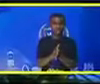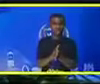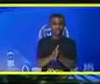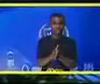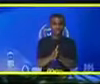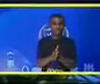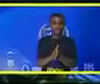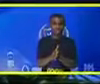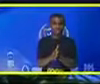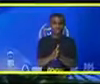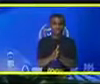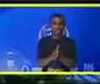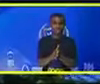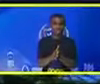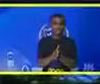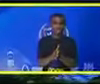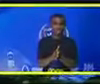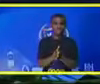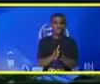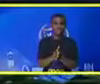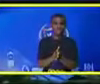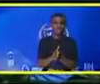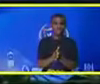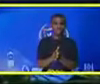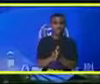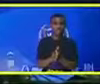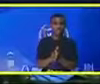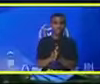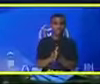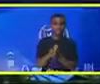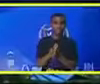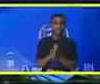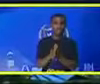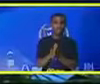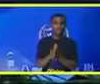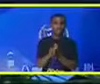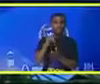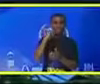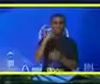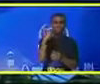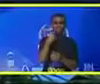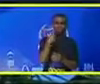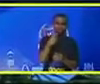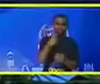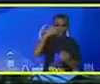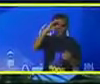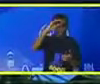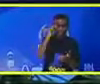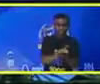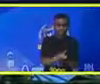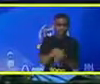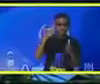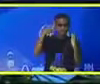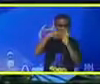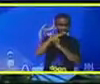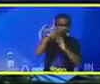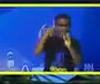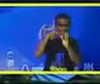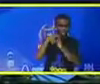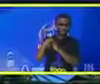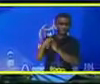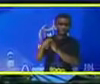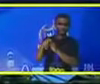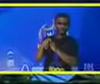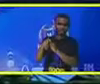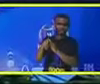prophetic was that a woman whose husband was a prophet. Now, I don't know why this one happened that way. I don't know what kind